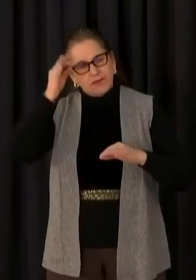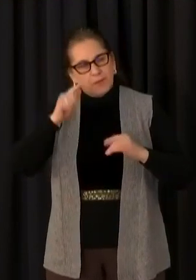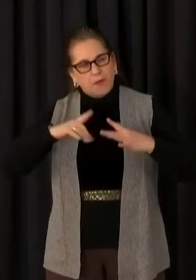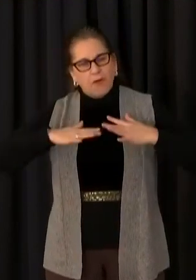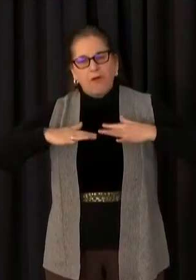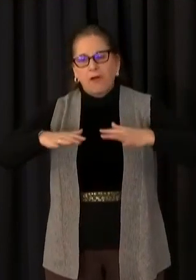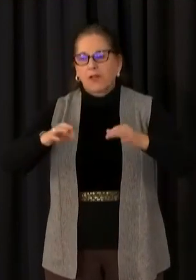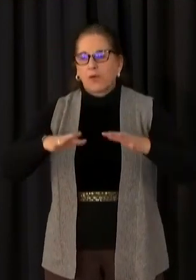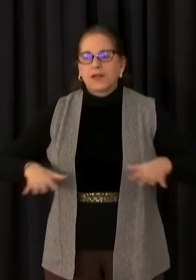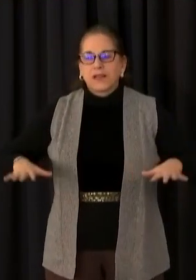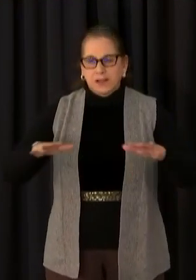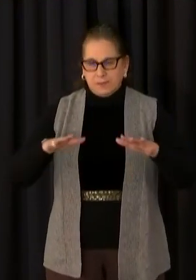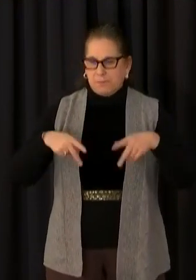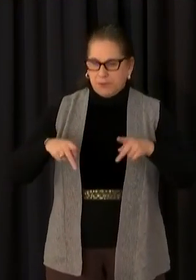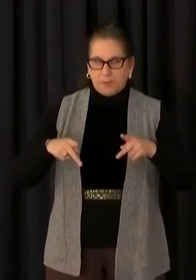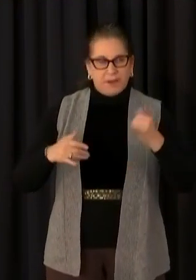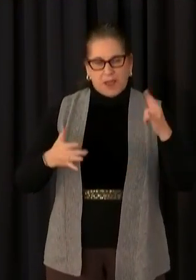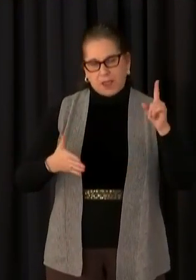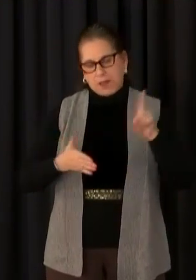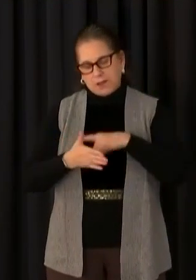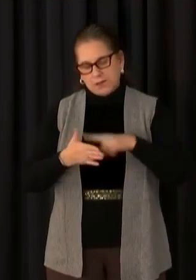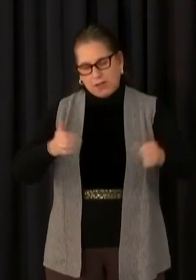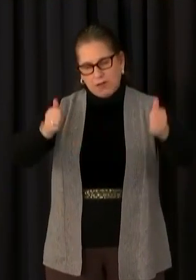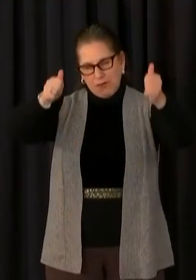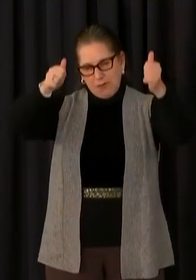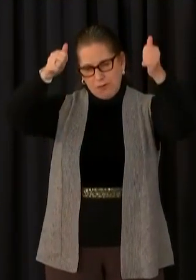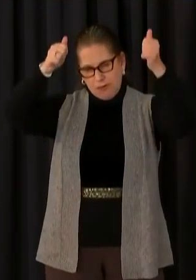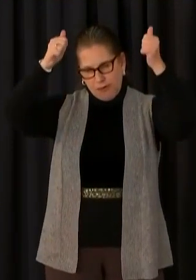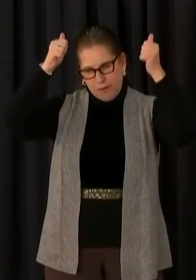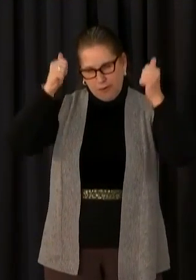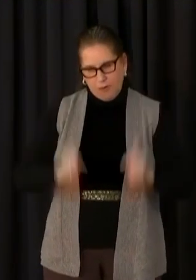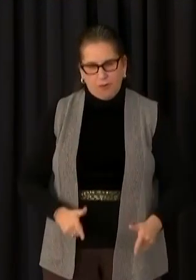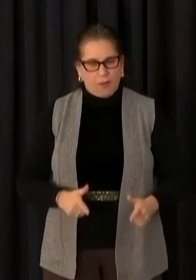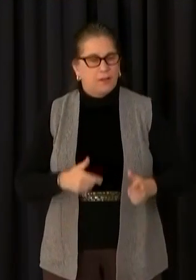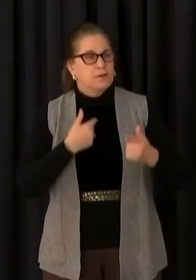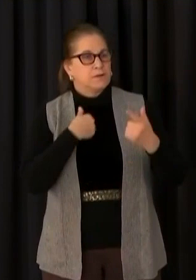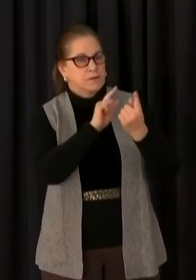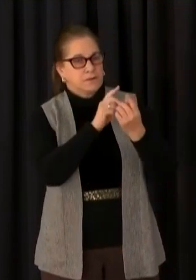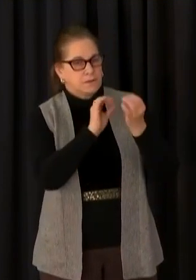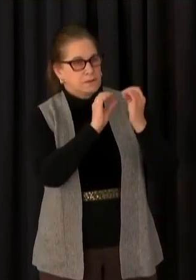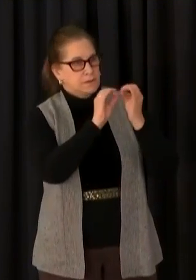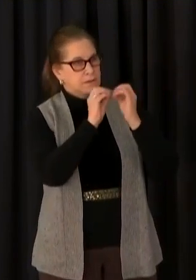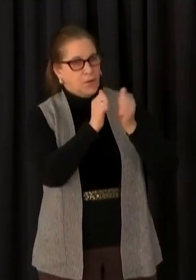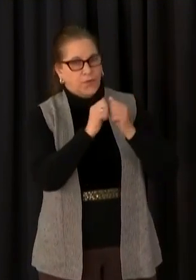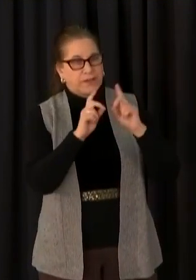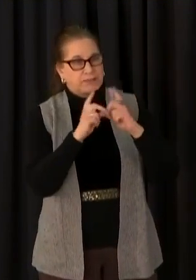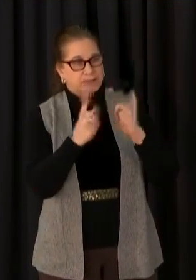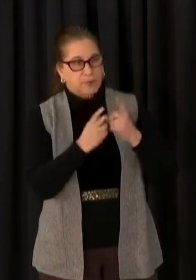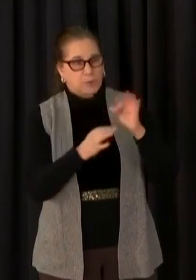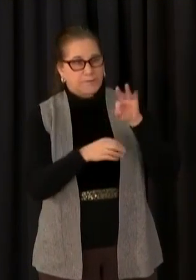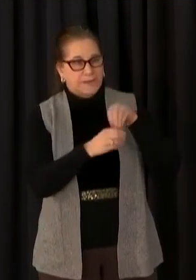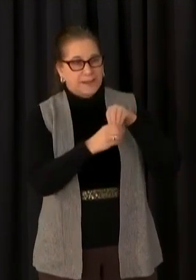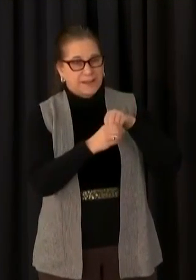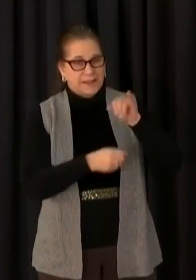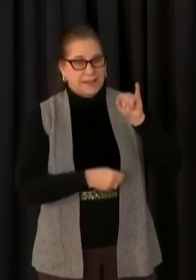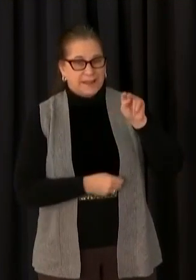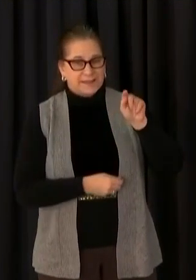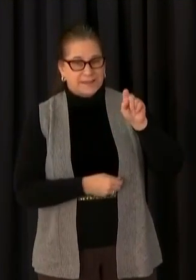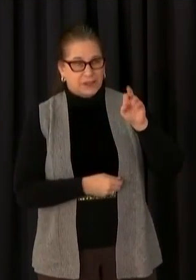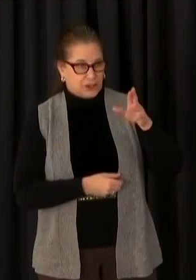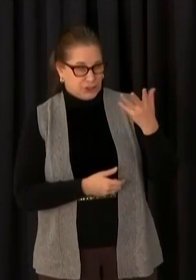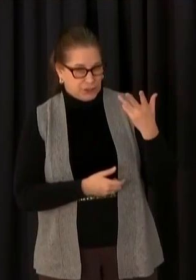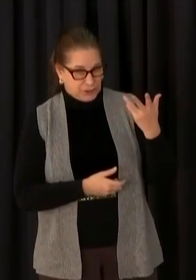continue with the Department of the Interior. On Monday, I also extended the